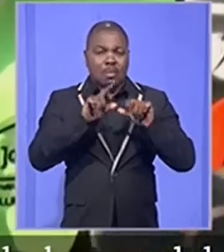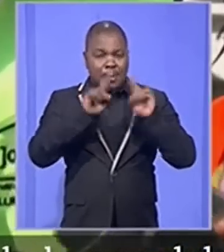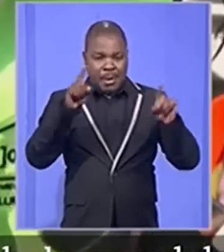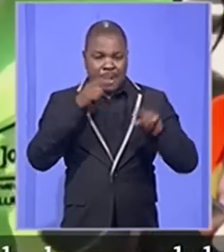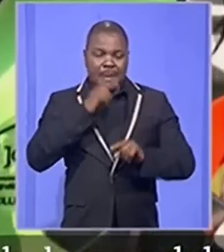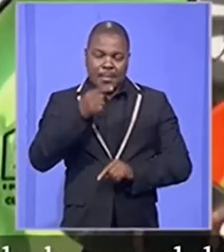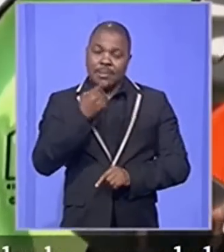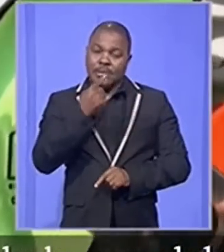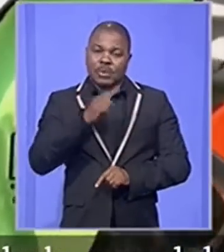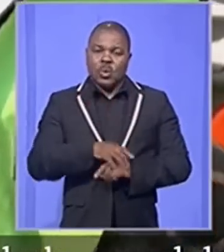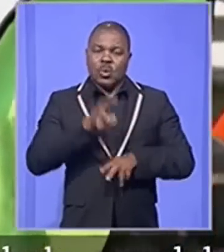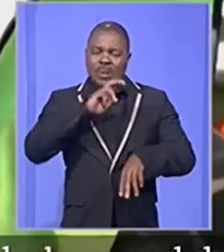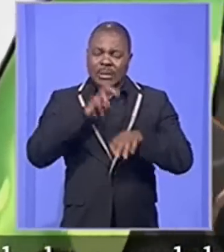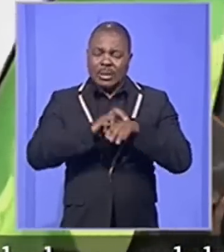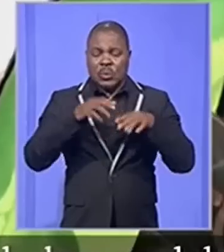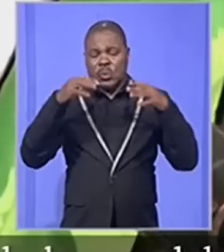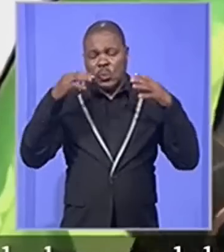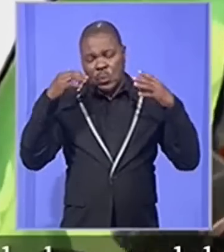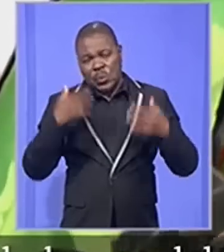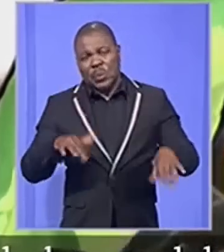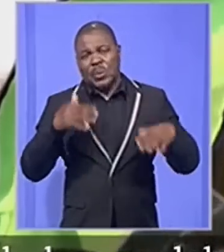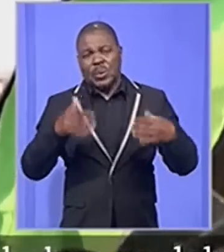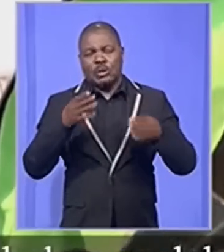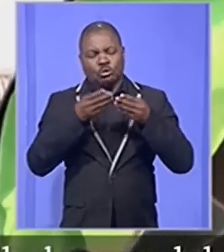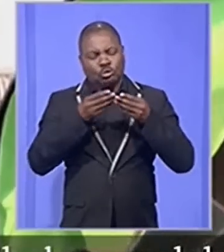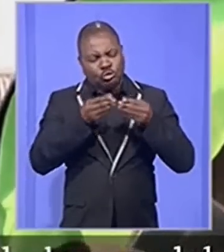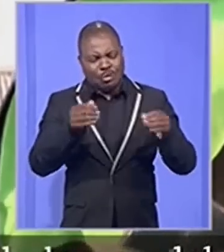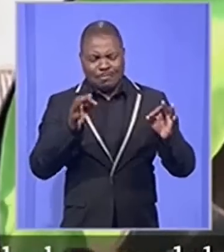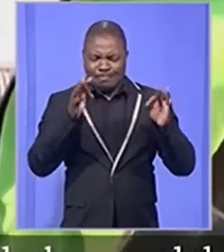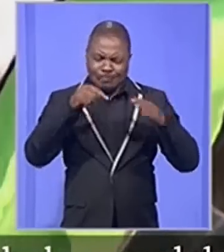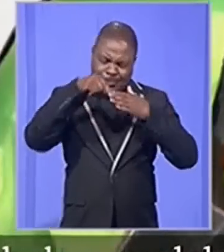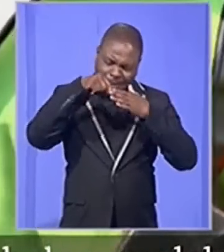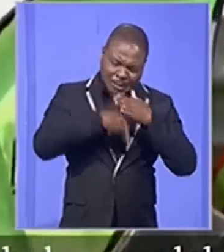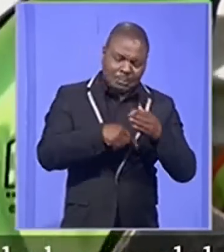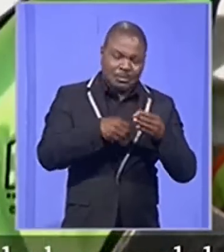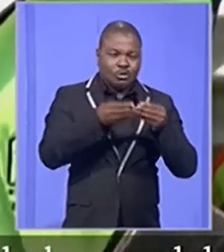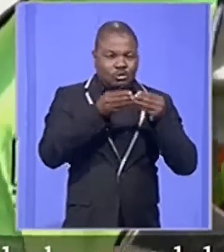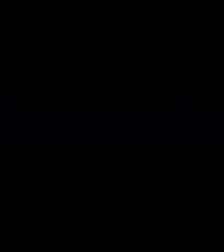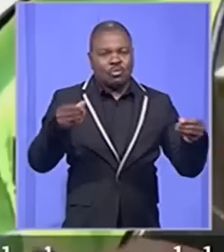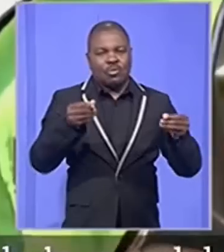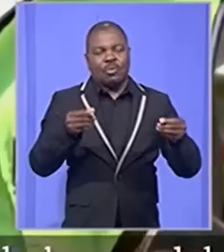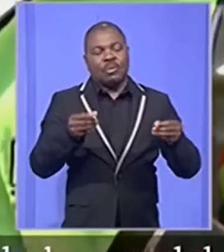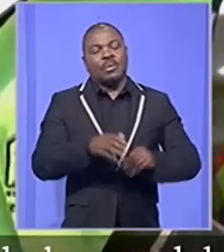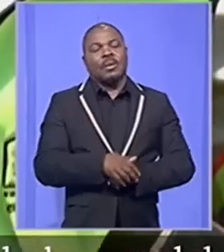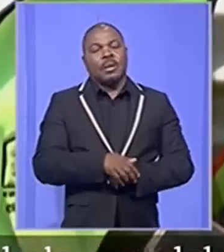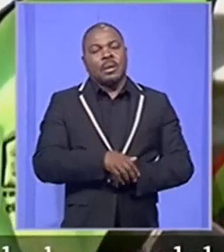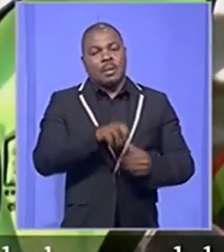say we need a drastic solution to this matter, which will be